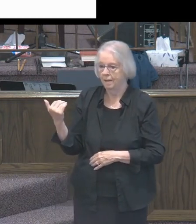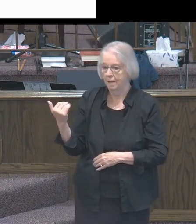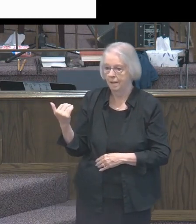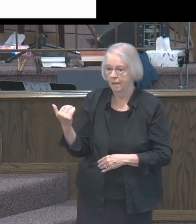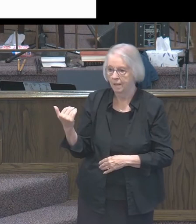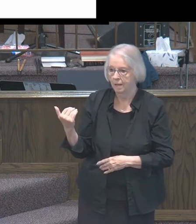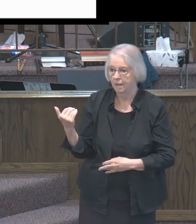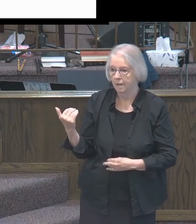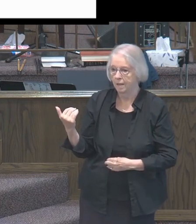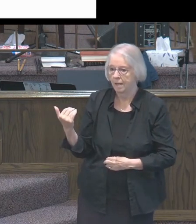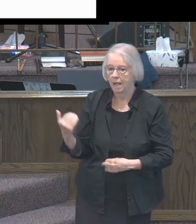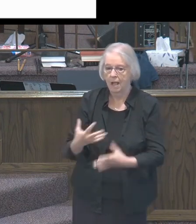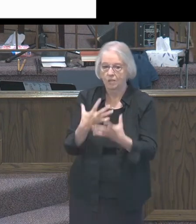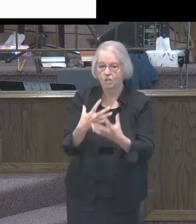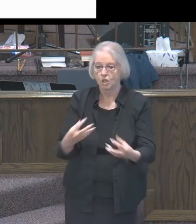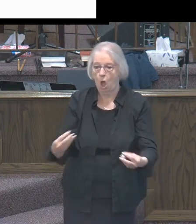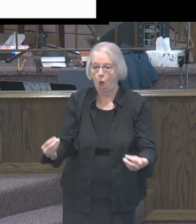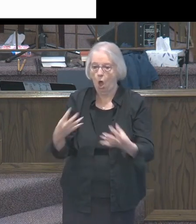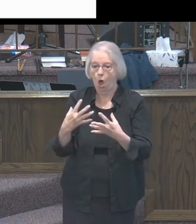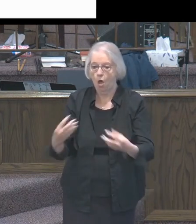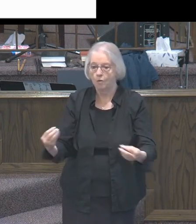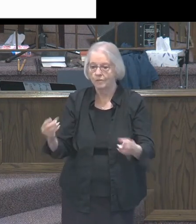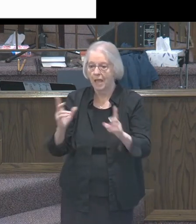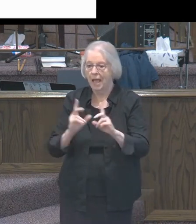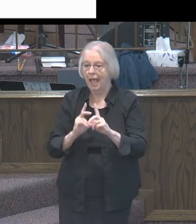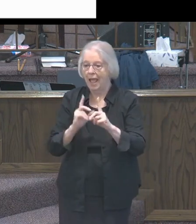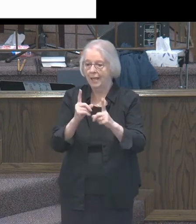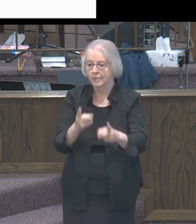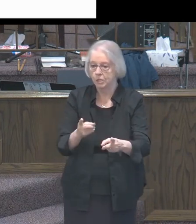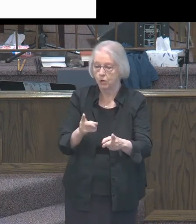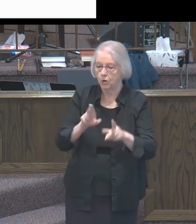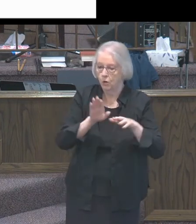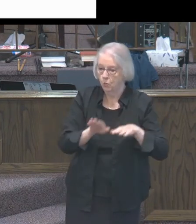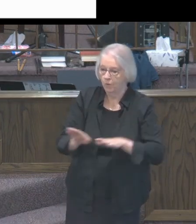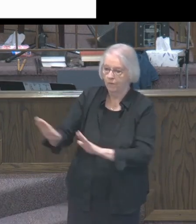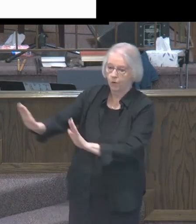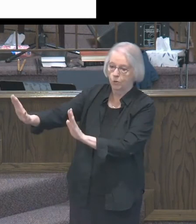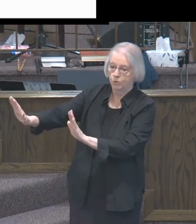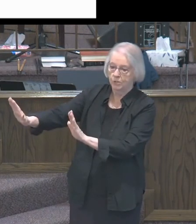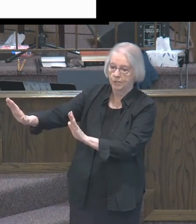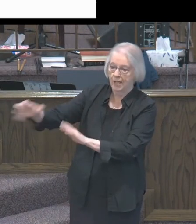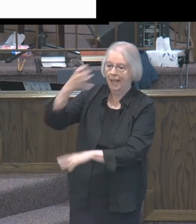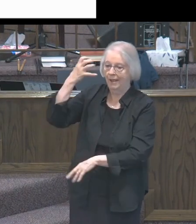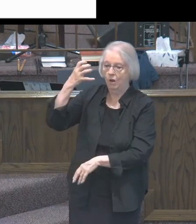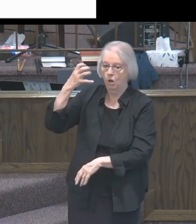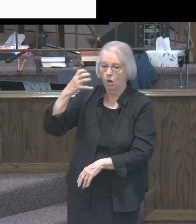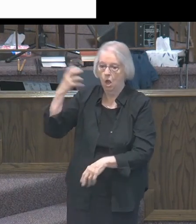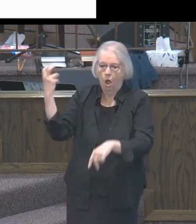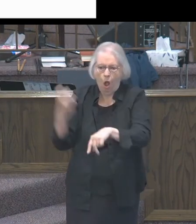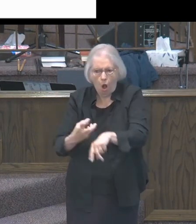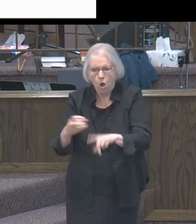A soft answer turns away wrath, but a harsh word stirs up